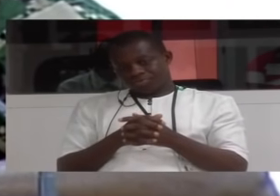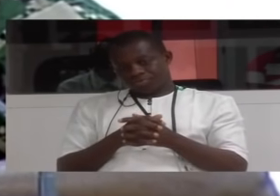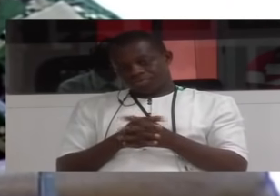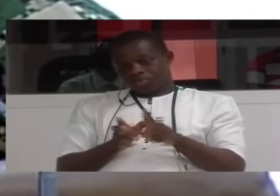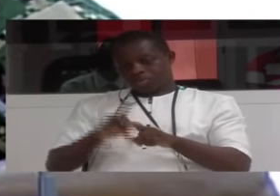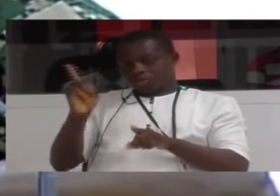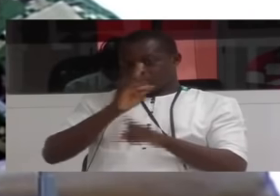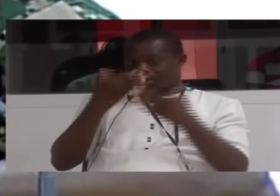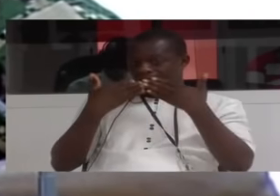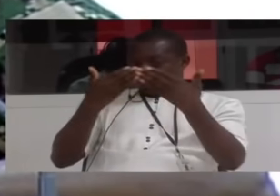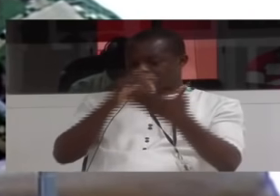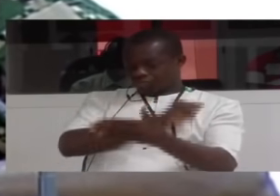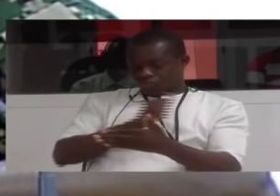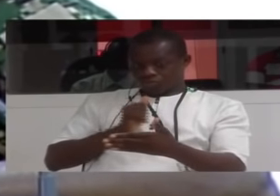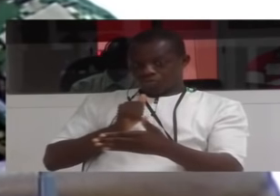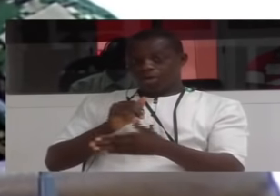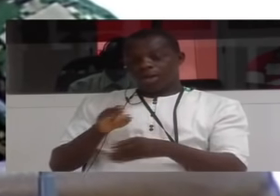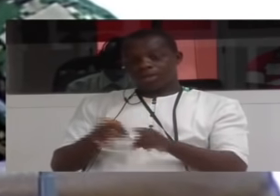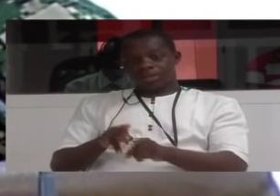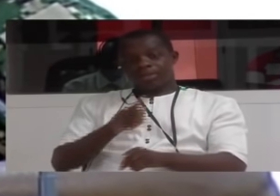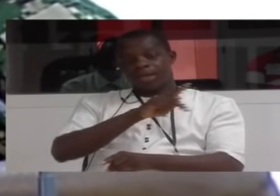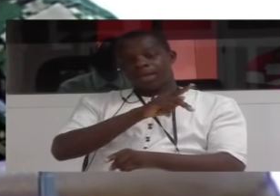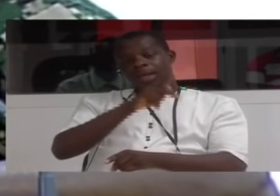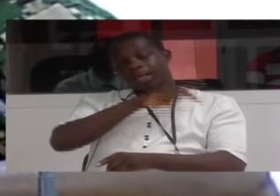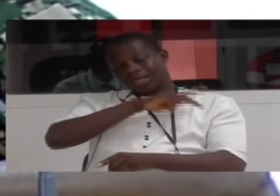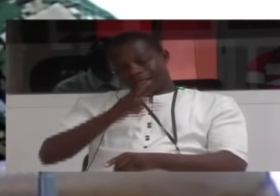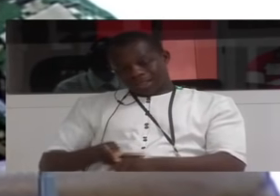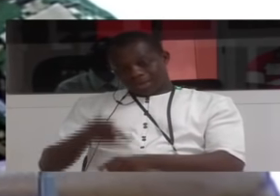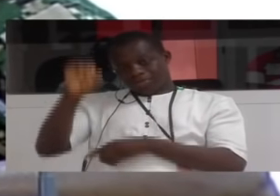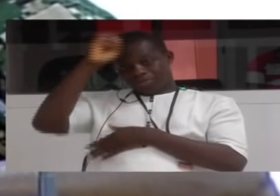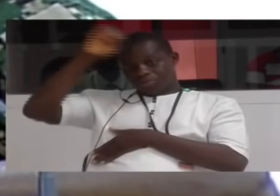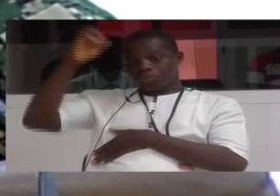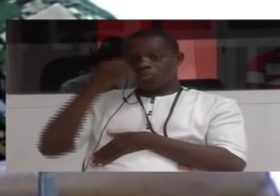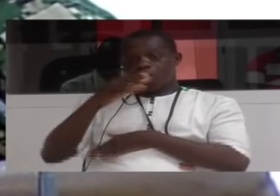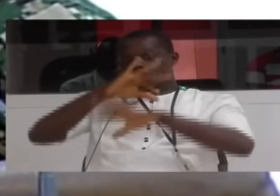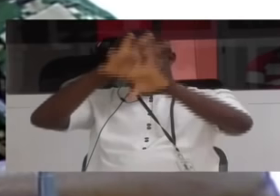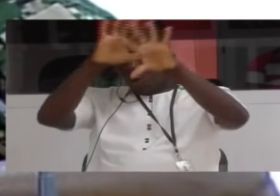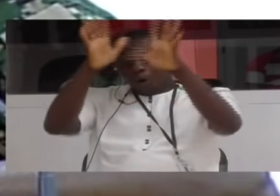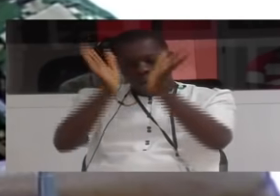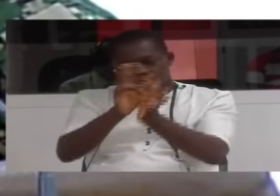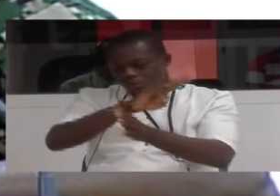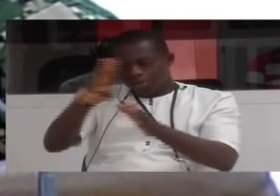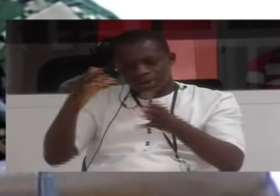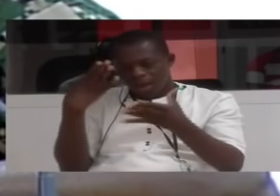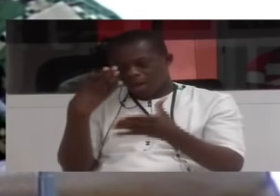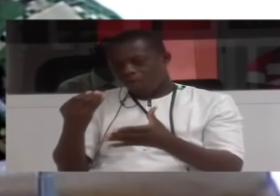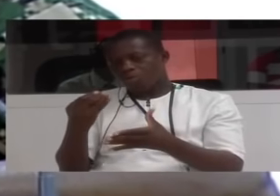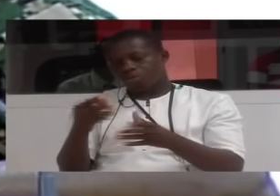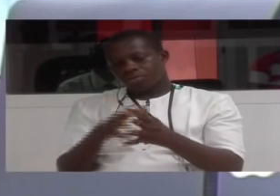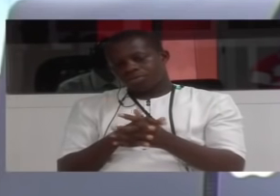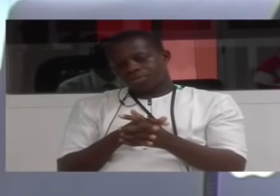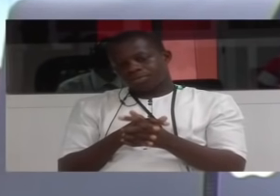Lum ñu wax mu ne bour bi mu ne at all cost. What he said to us is that the president said at all cost.